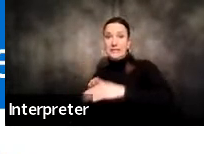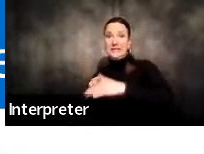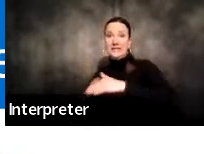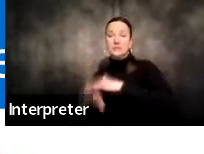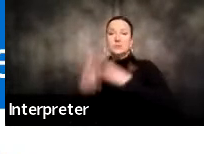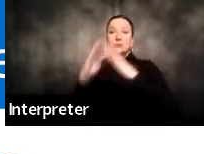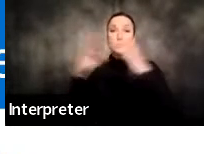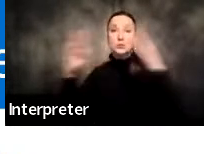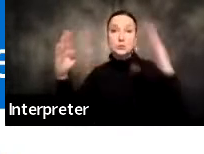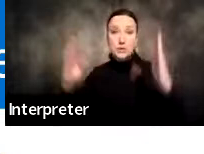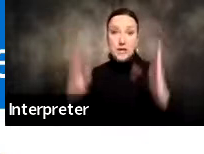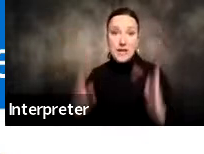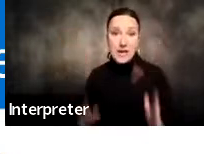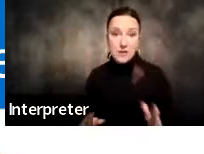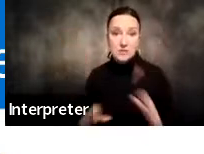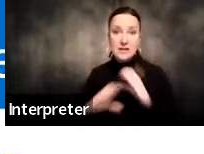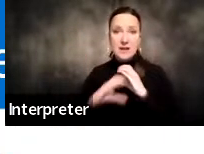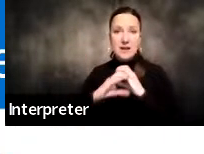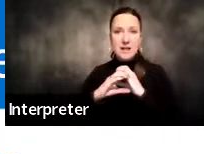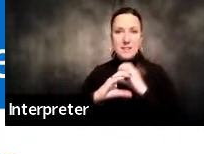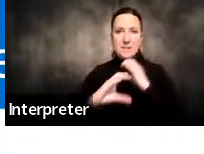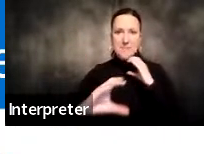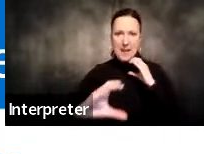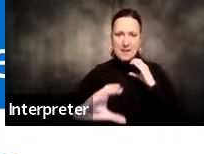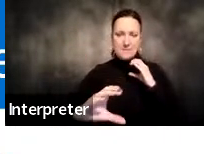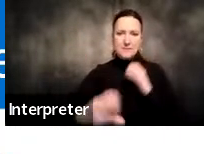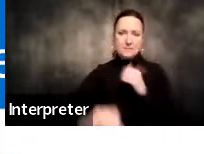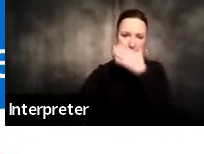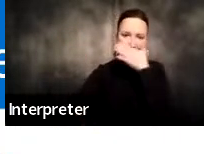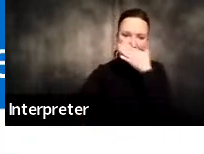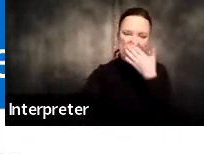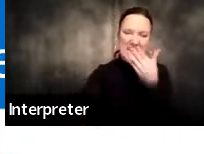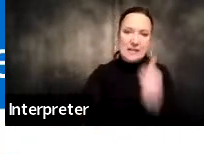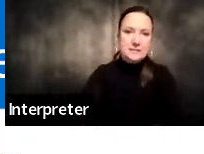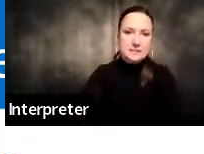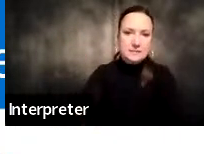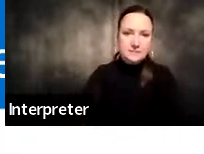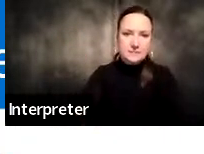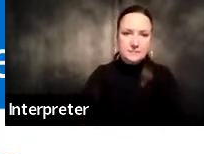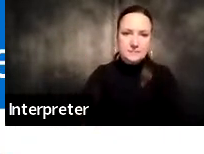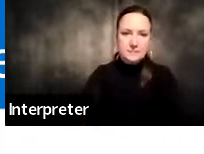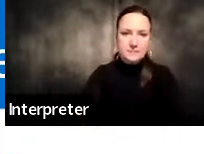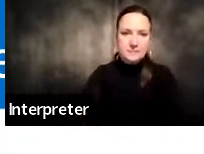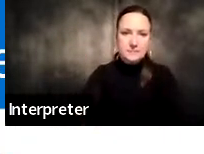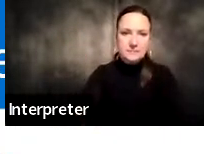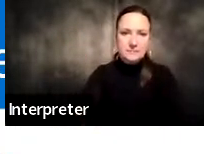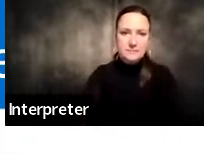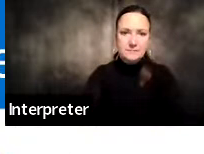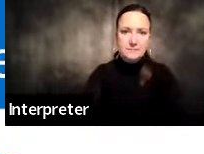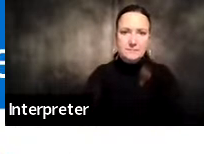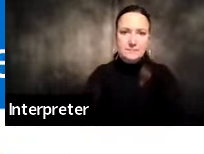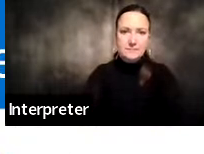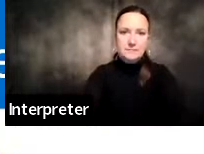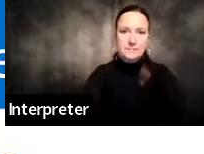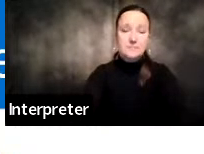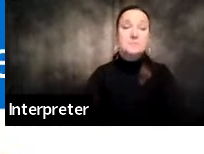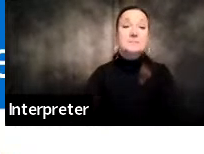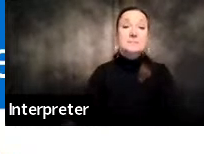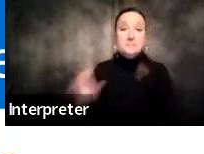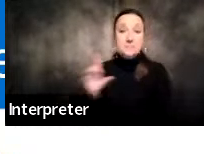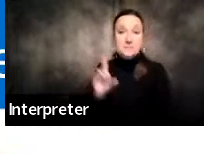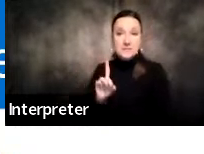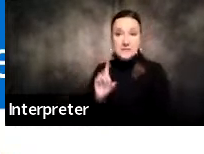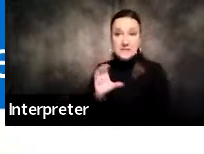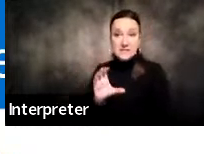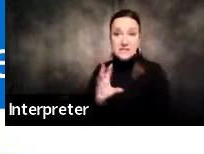house. That's what we call the point of entry, where that pipe goes into the house. Now, DC Water is responsible for maintaining